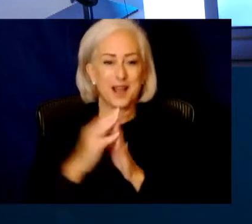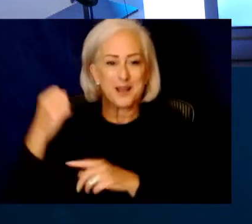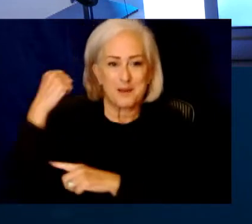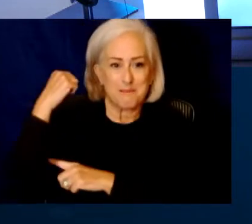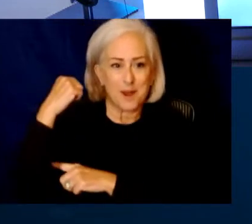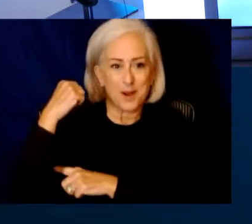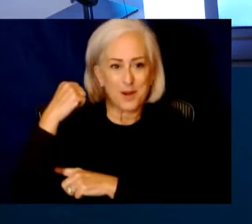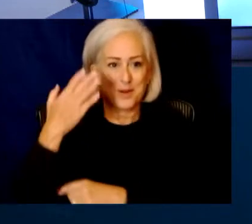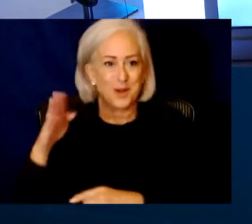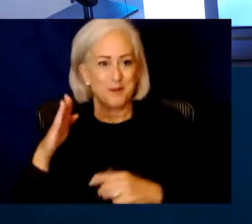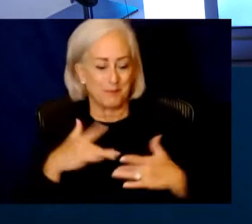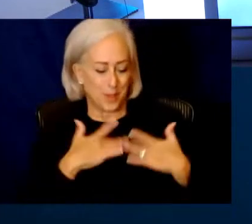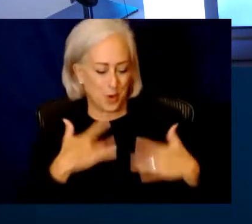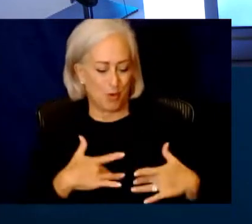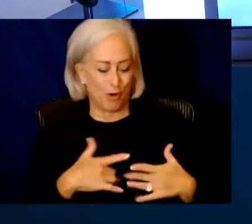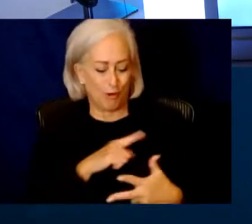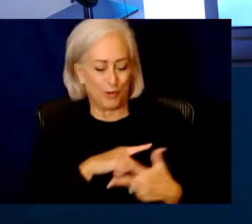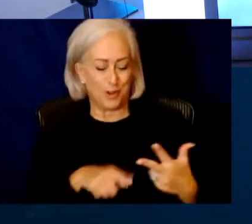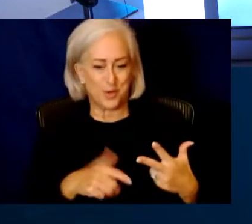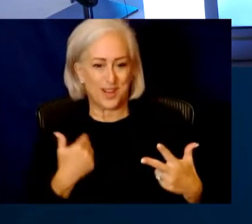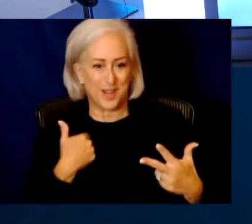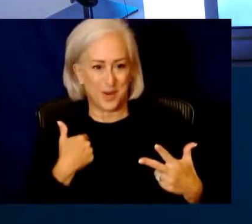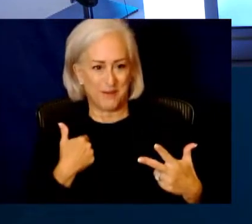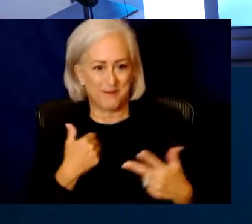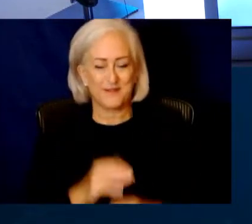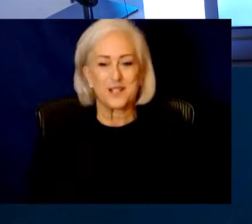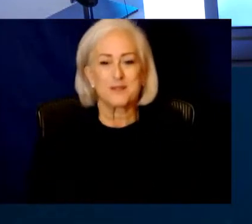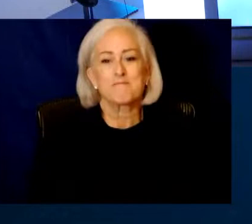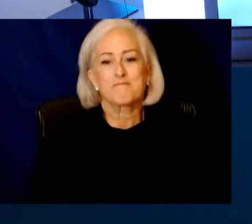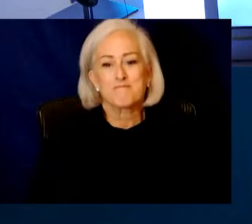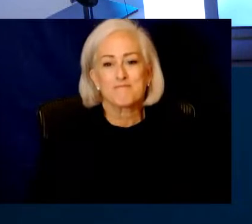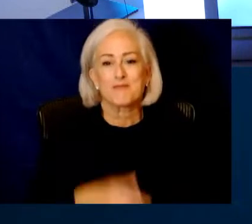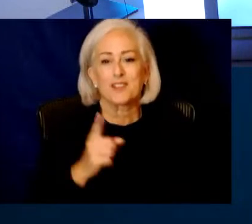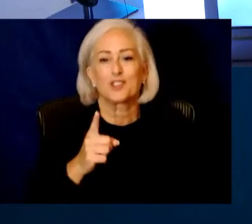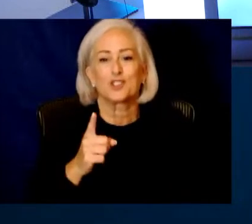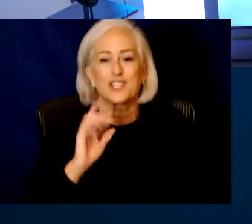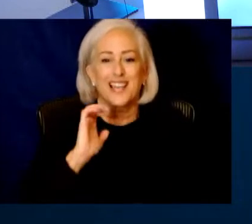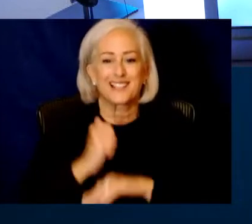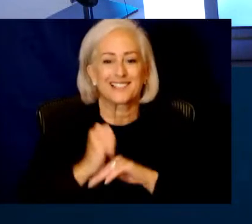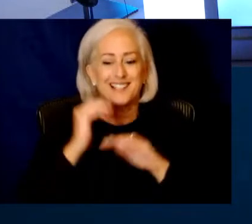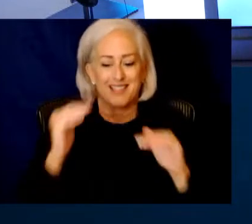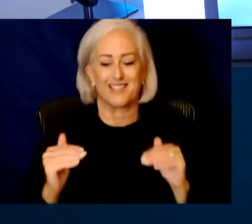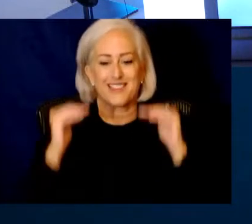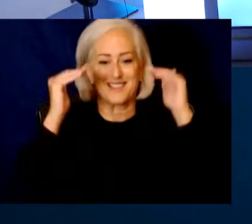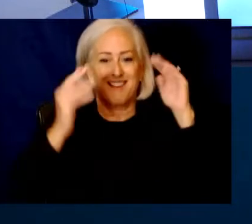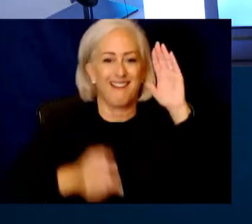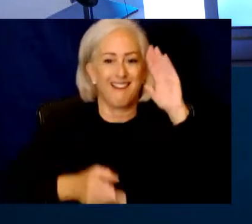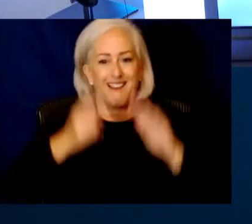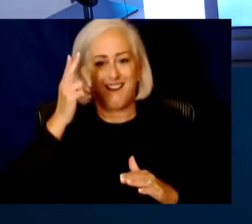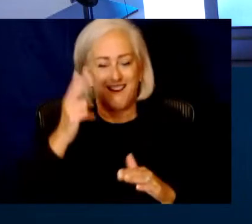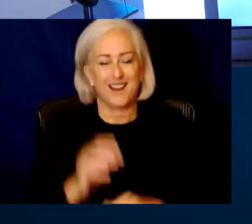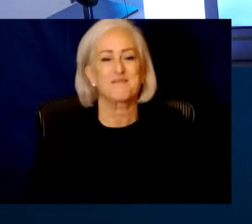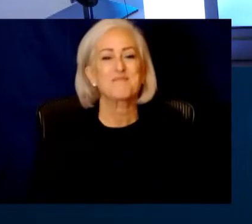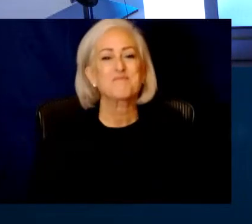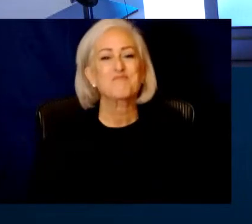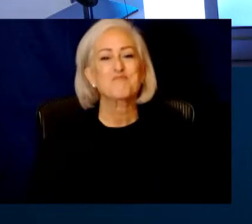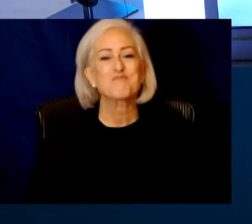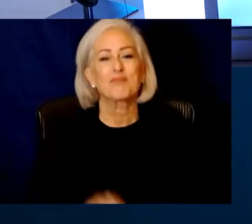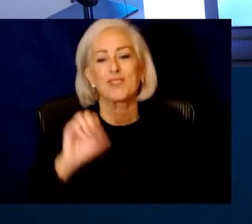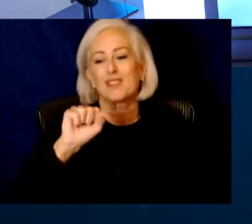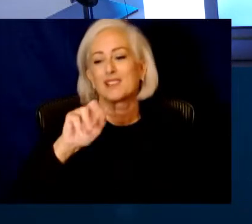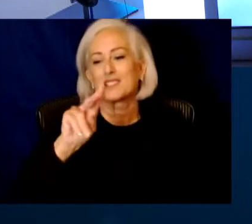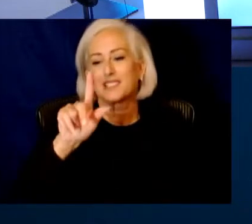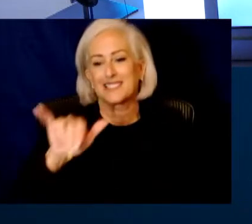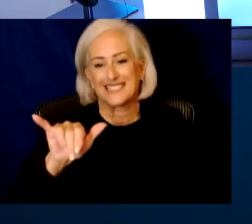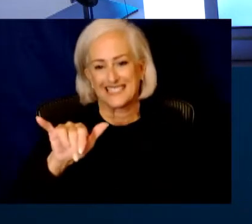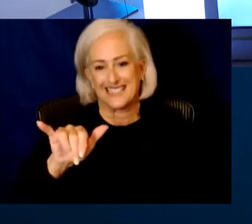emoji. So, Awesome. Awesome. She has set the bar really high on the emojis. Okay, so Sandy and